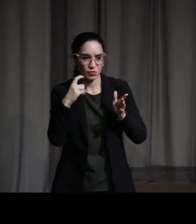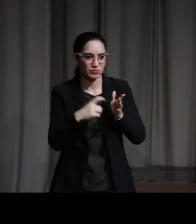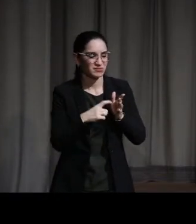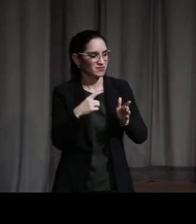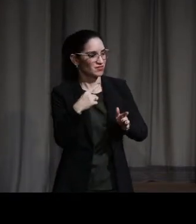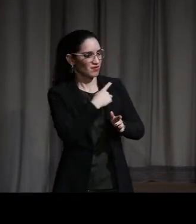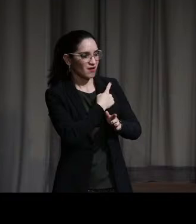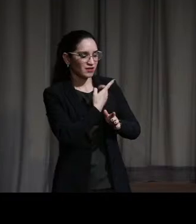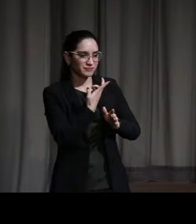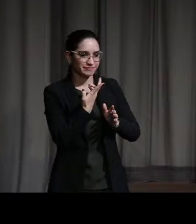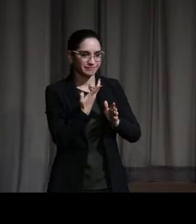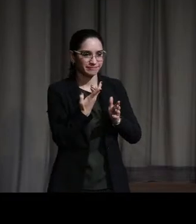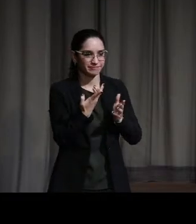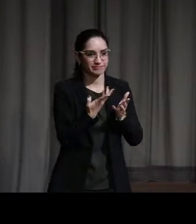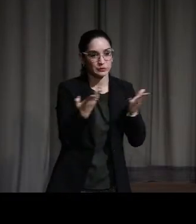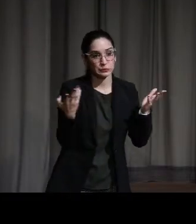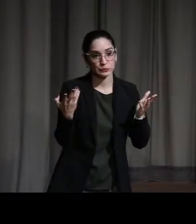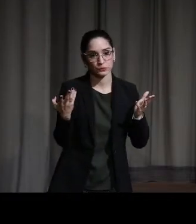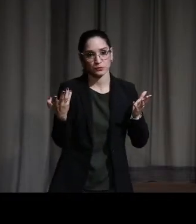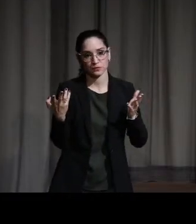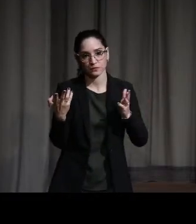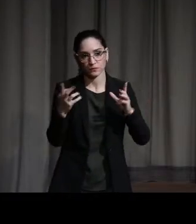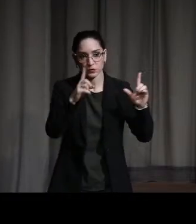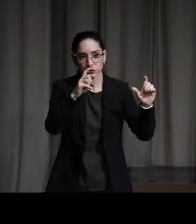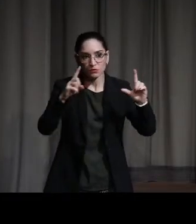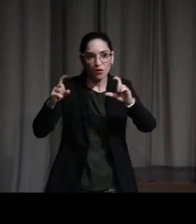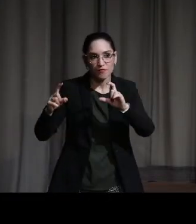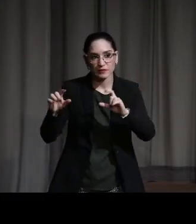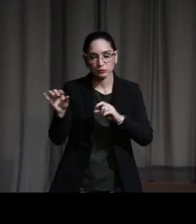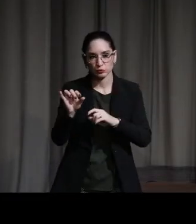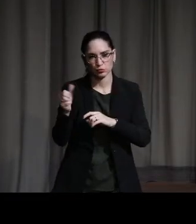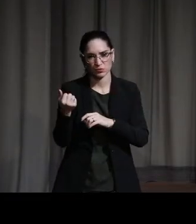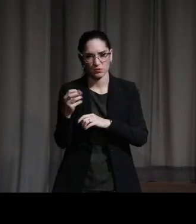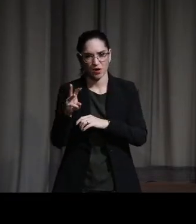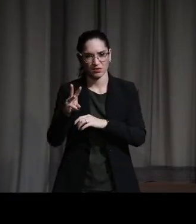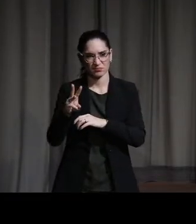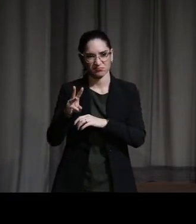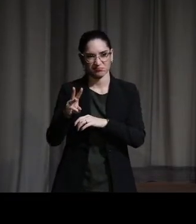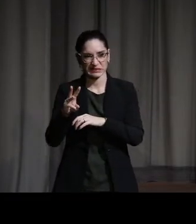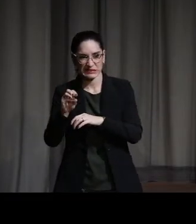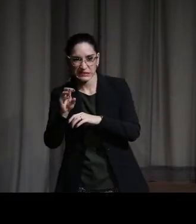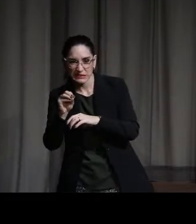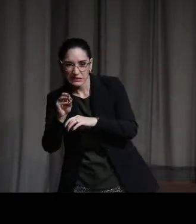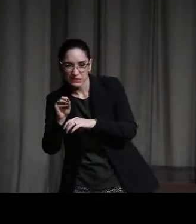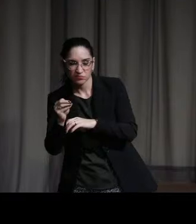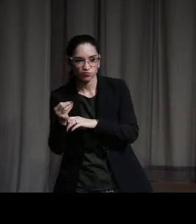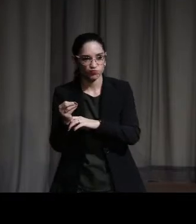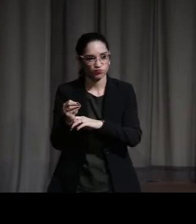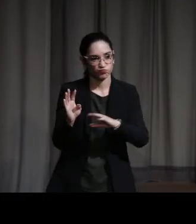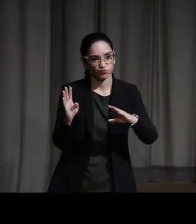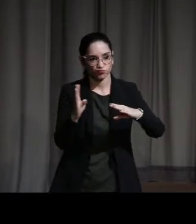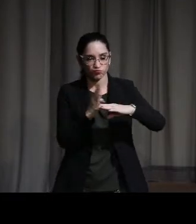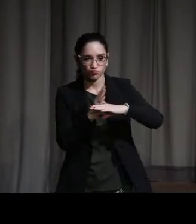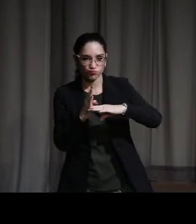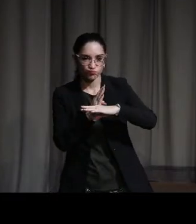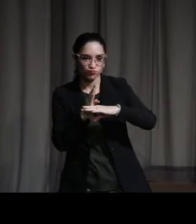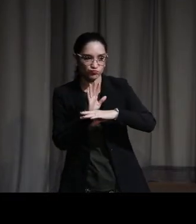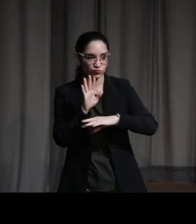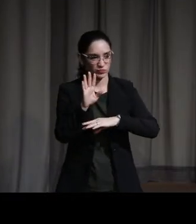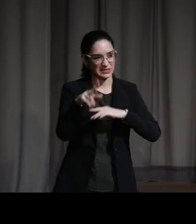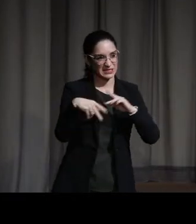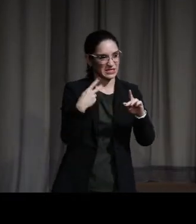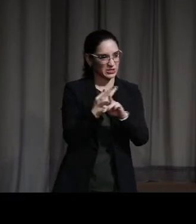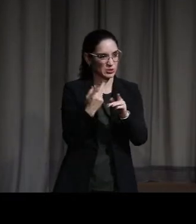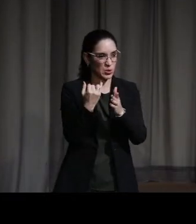have, I think of Cuban photography in particular in the 60s as kind of similar to the sort of pastoral images of citizens and